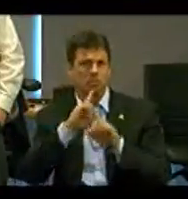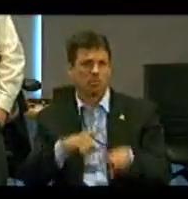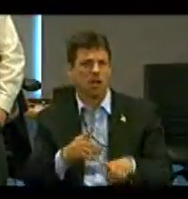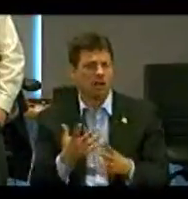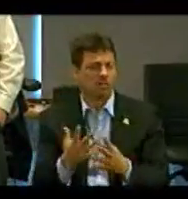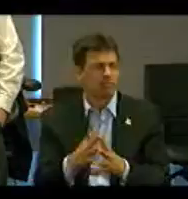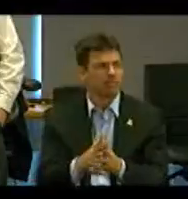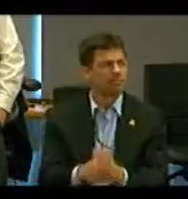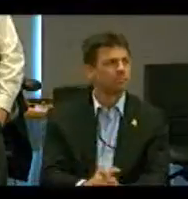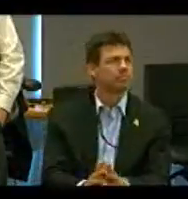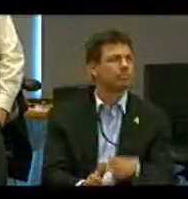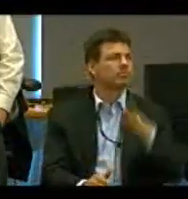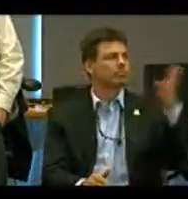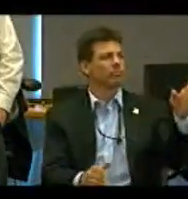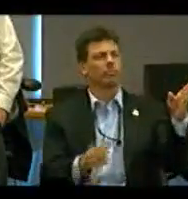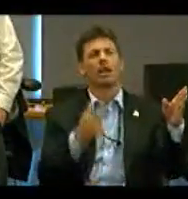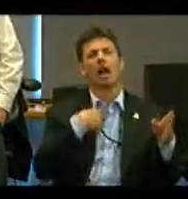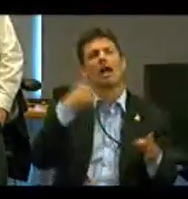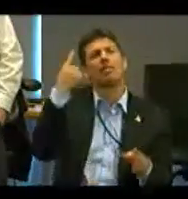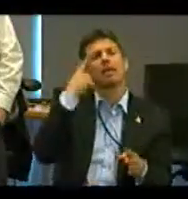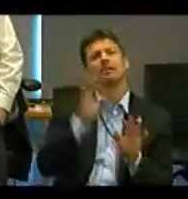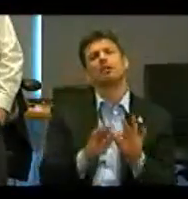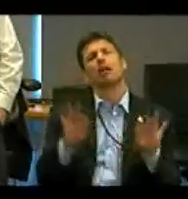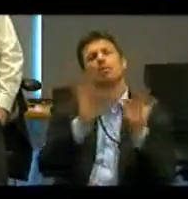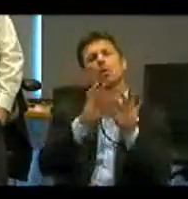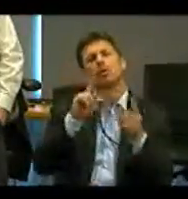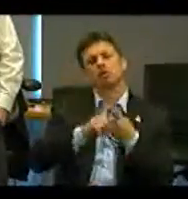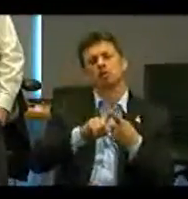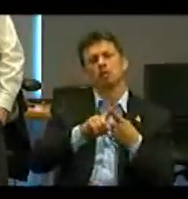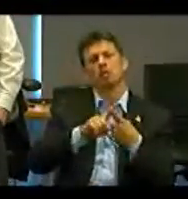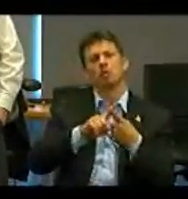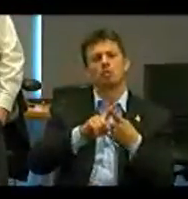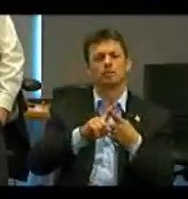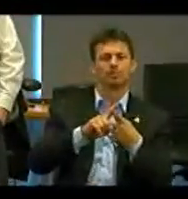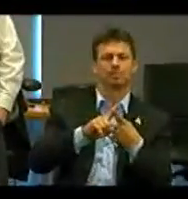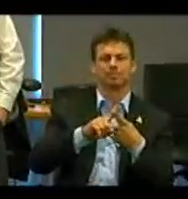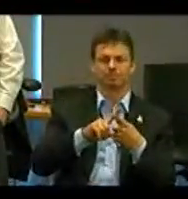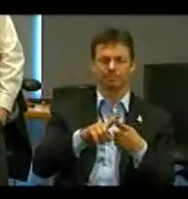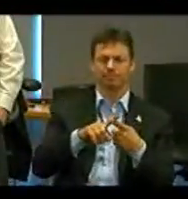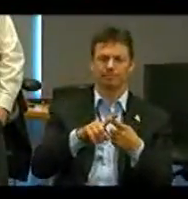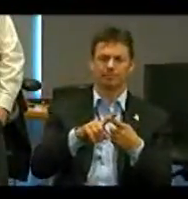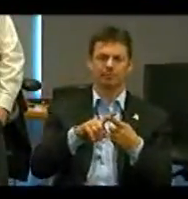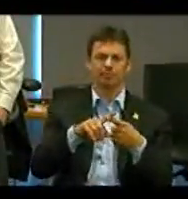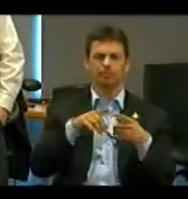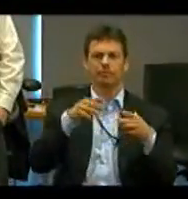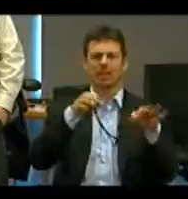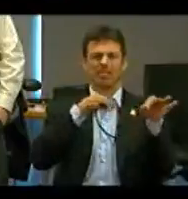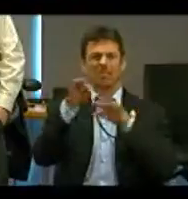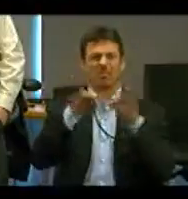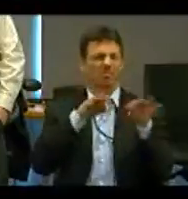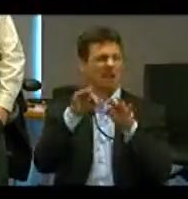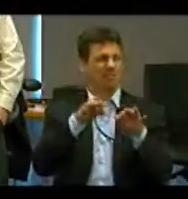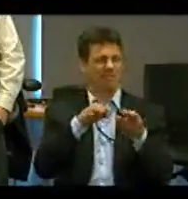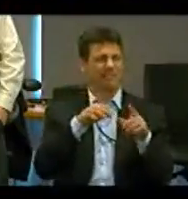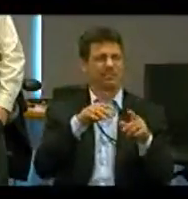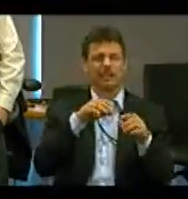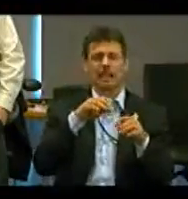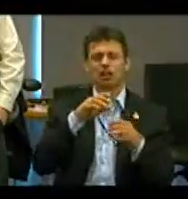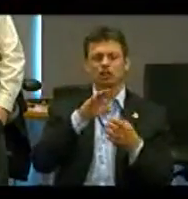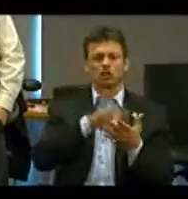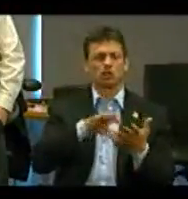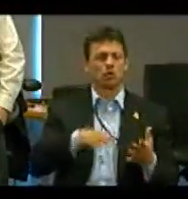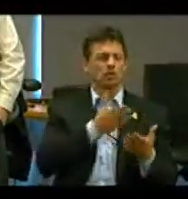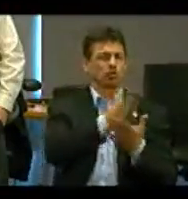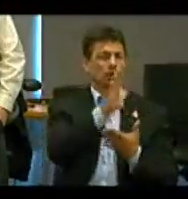I think it's important to frame this issue in terms of students' rights to educational opportunity. So if there are some schools